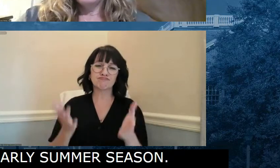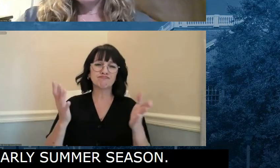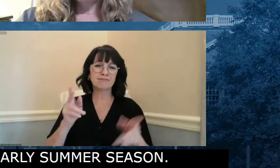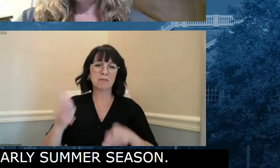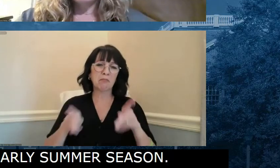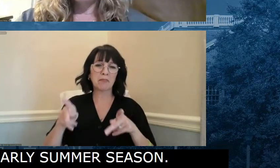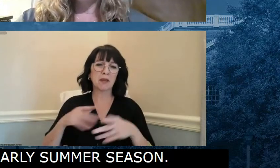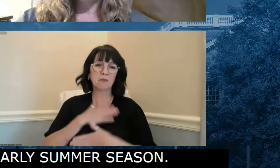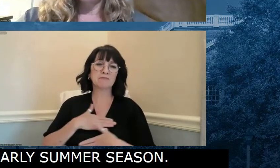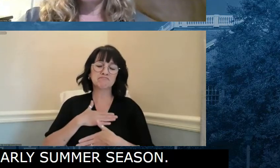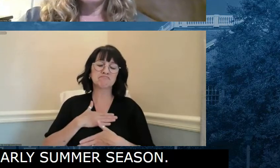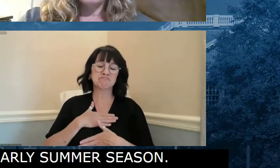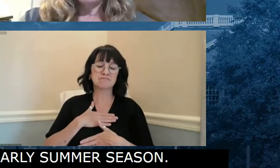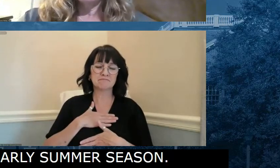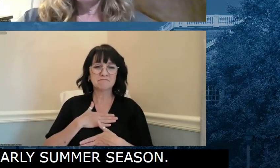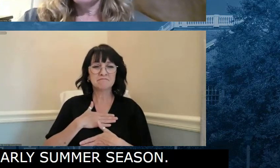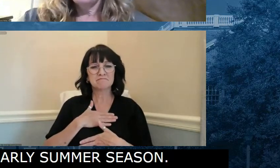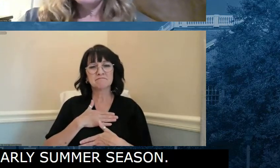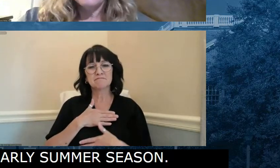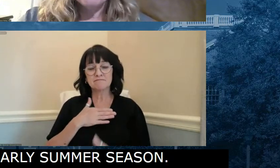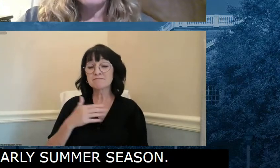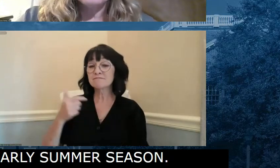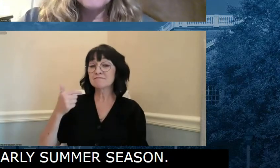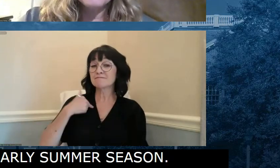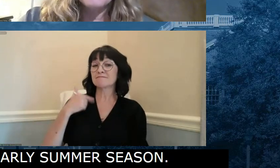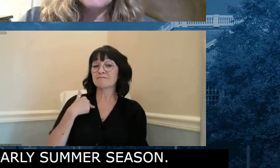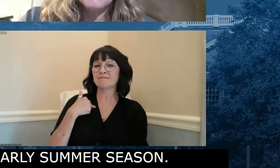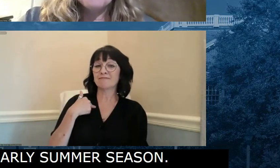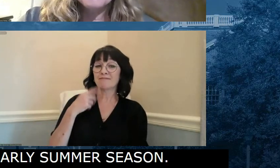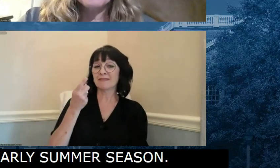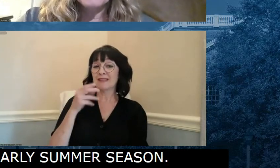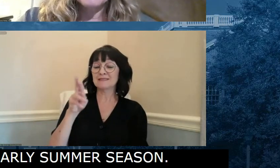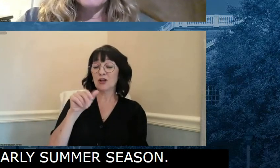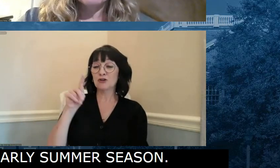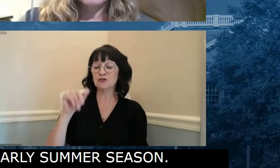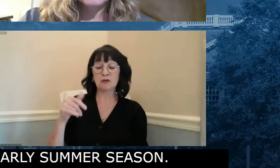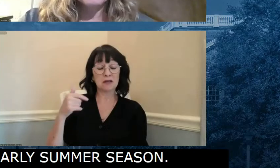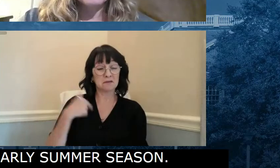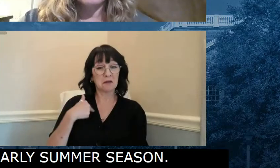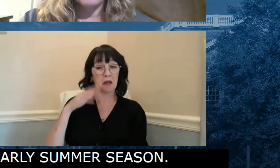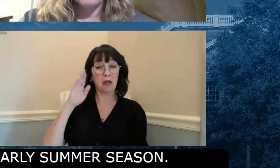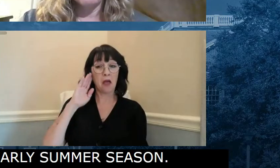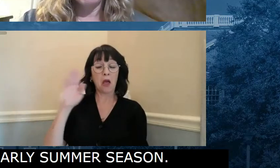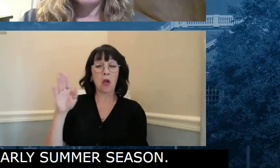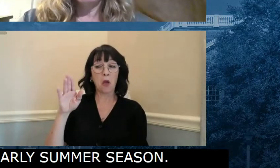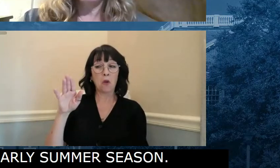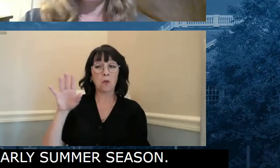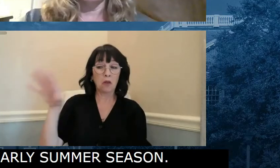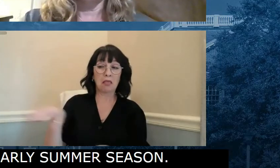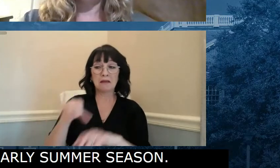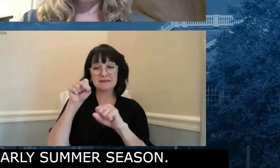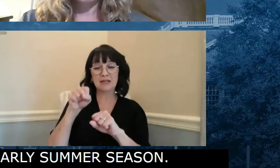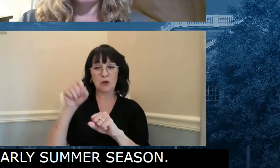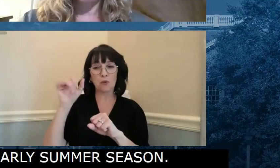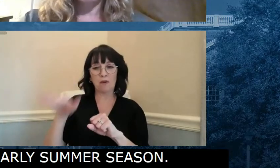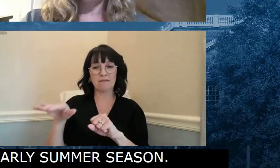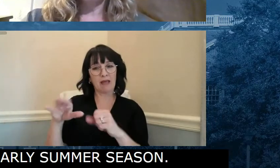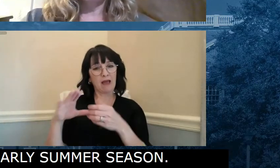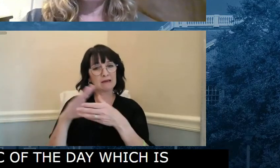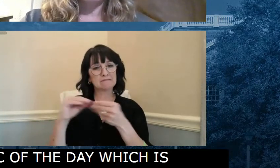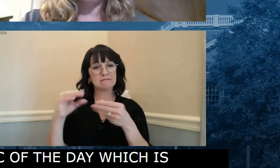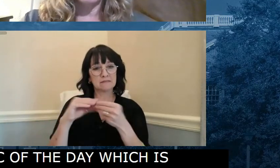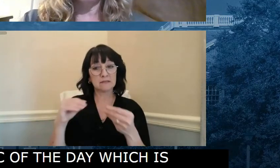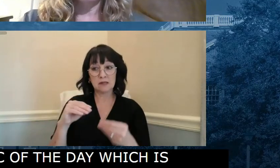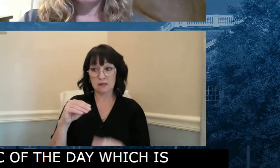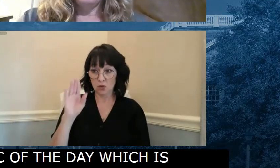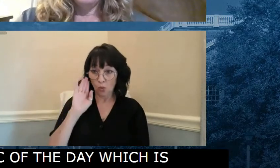Yeah, I can tackle the hot topic, or one of the hot topics of the day, which is booster shots. Are we going to need